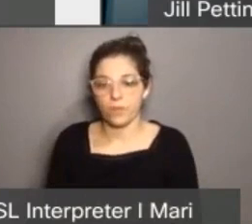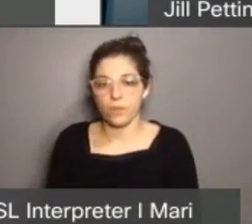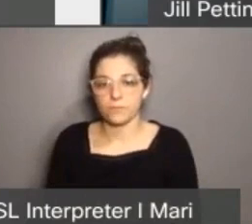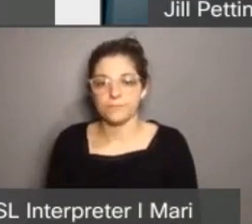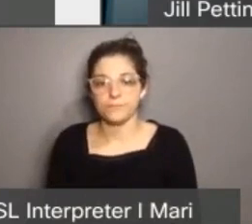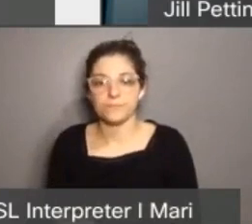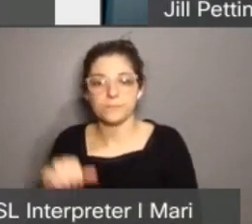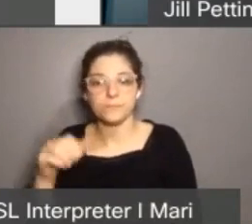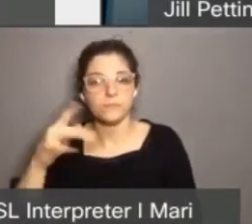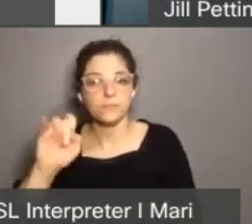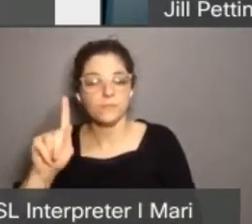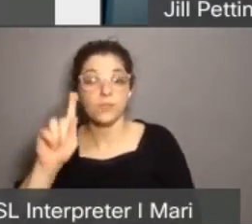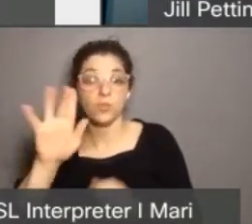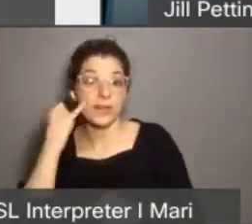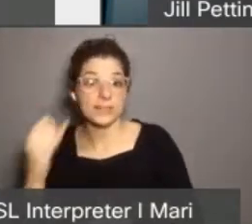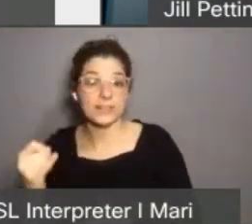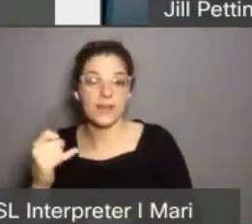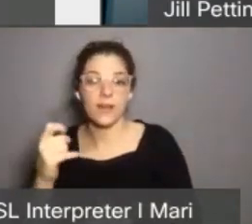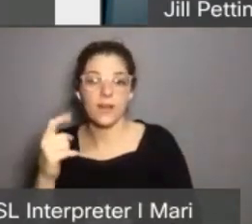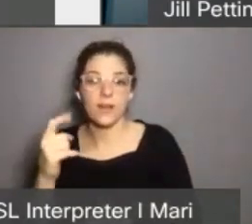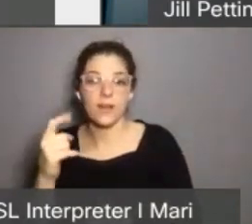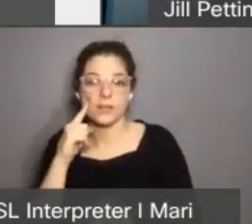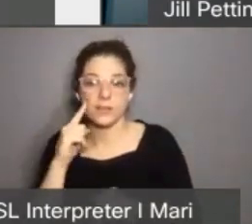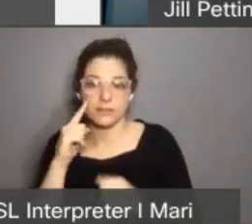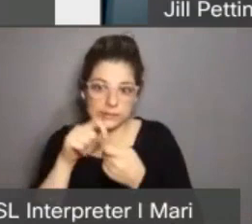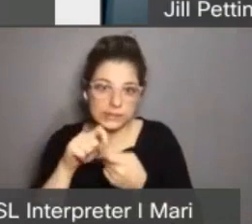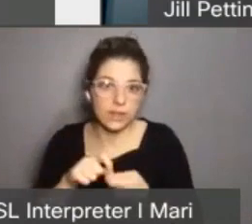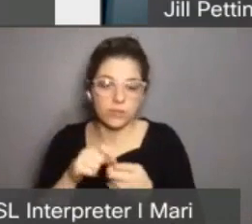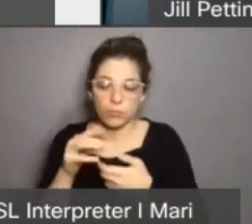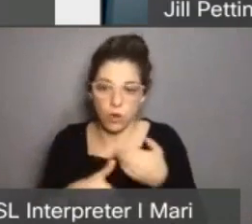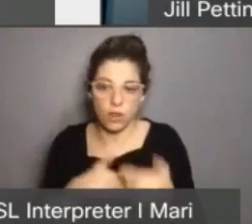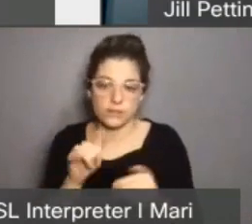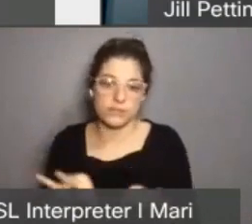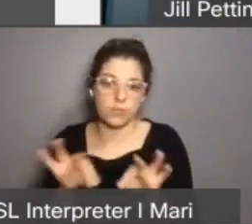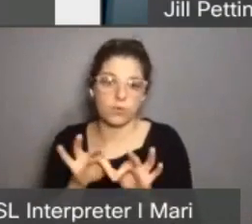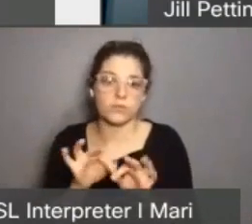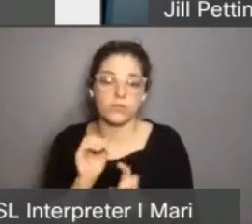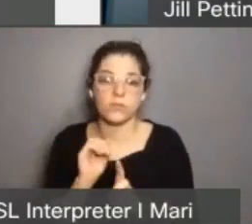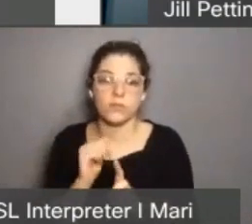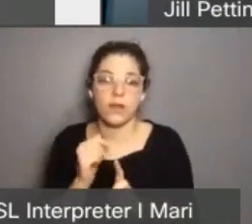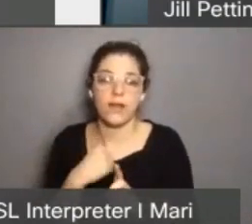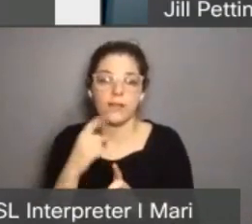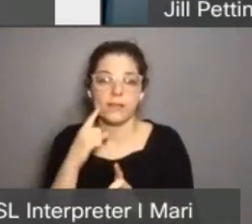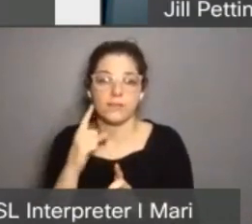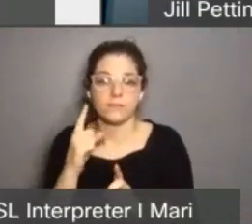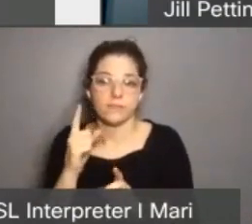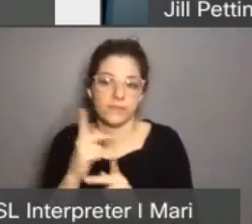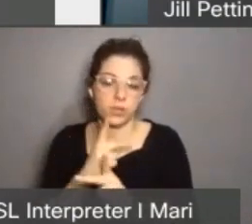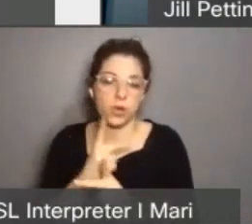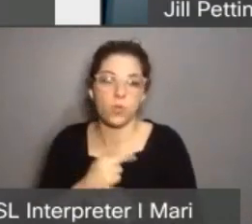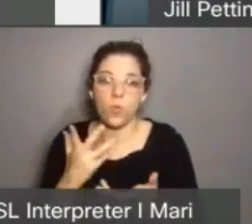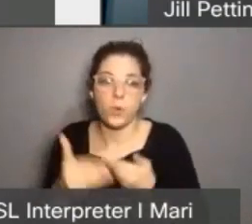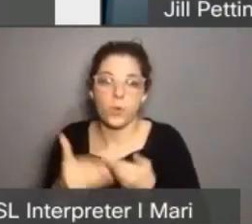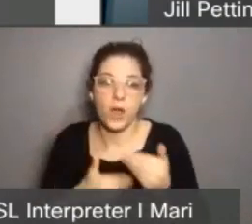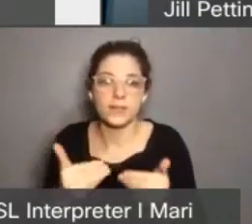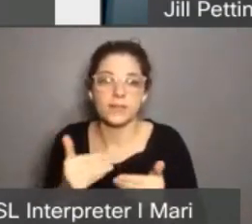Josh, I think it's a great idea. I think the devil's going to be in the detail of the process. So I think we just have to figure out what process you're